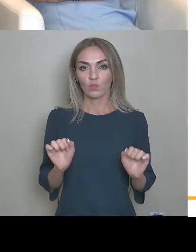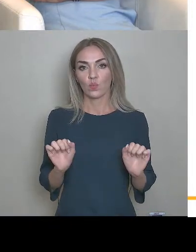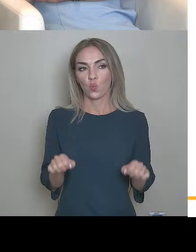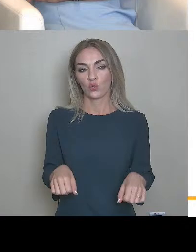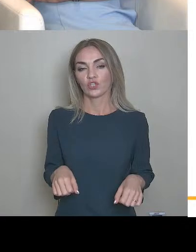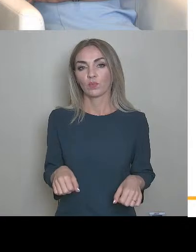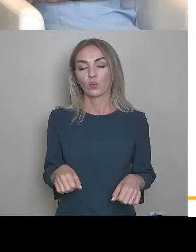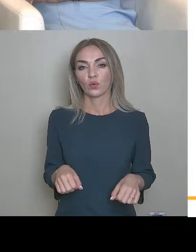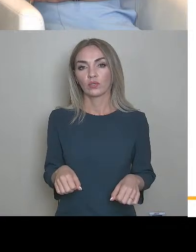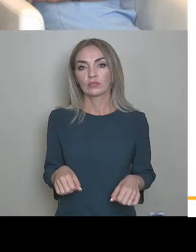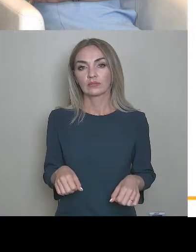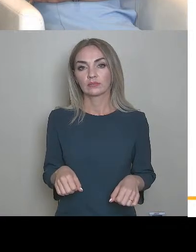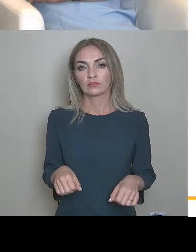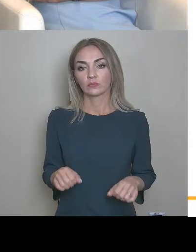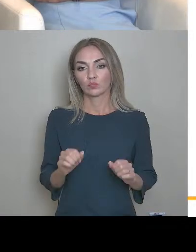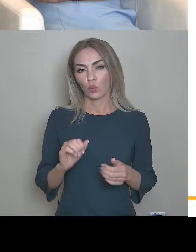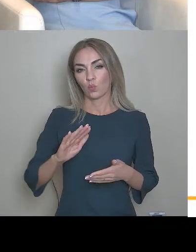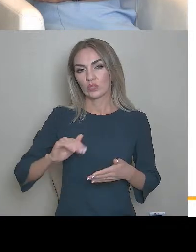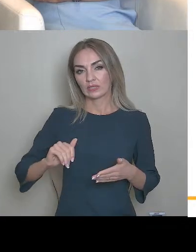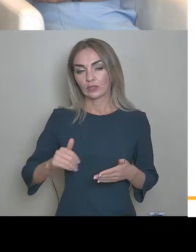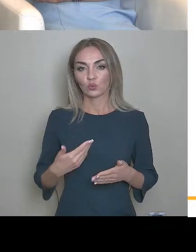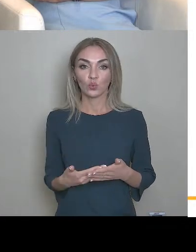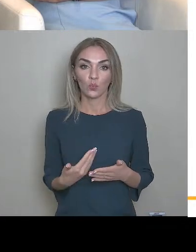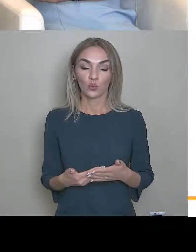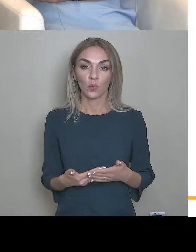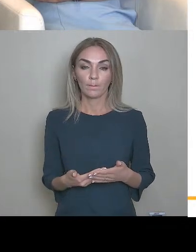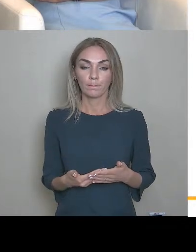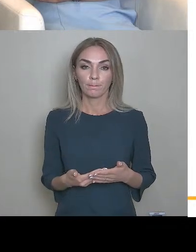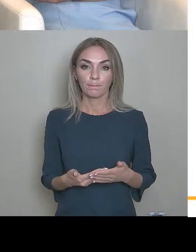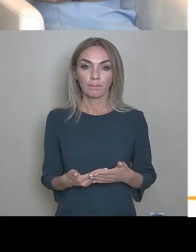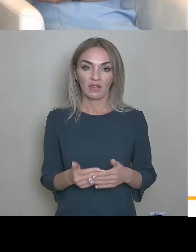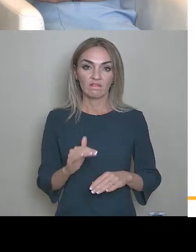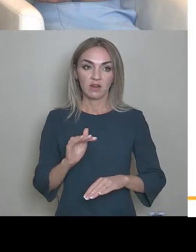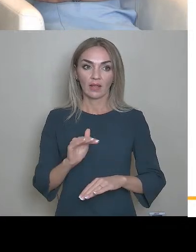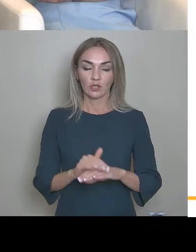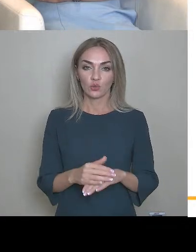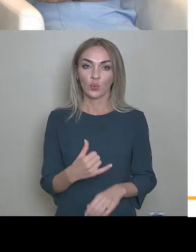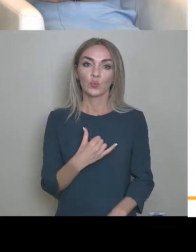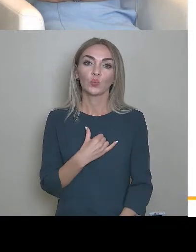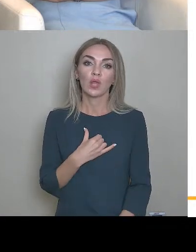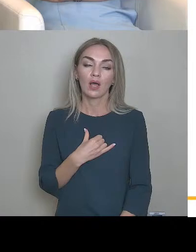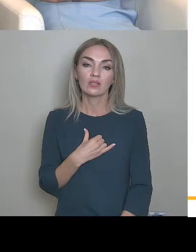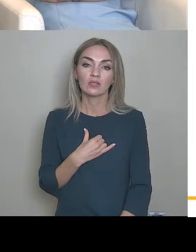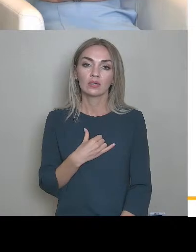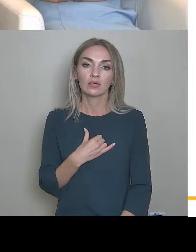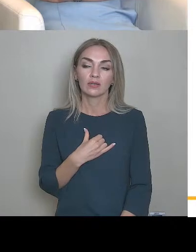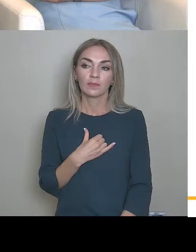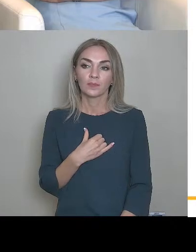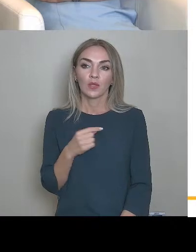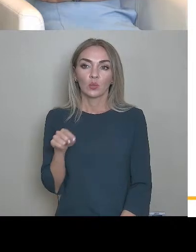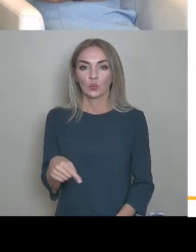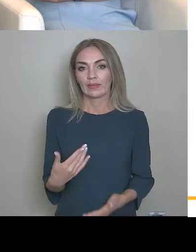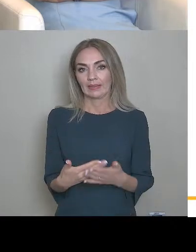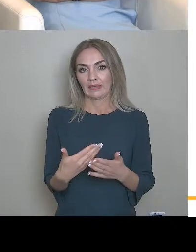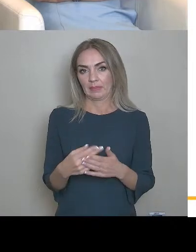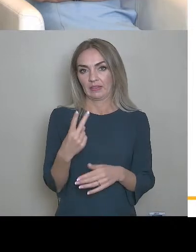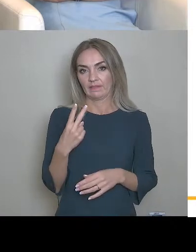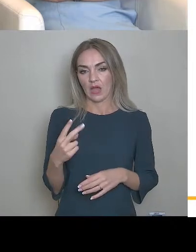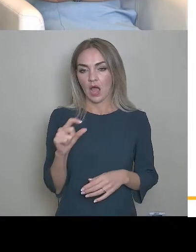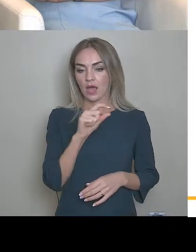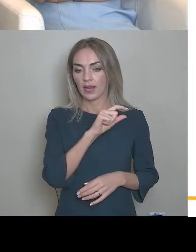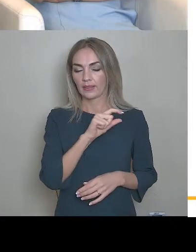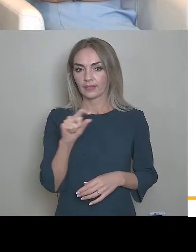We discussed that, and we'll skip this. In fact,